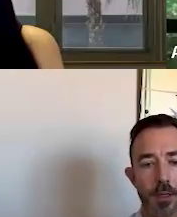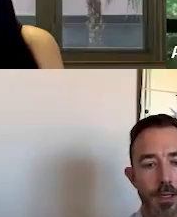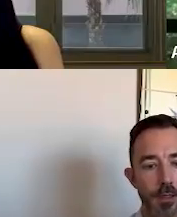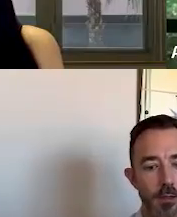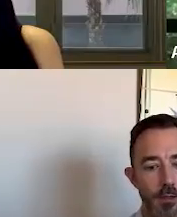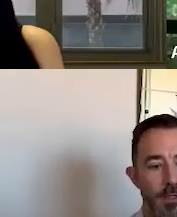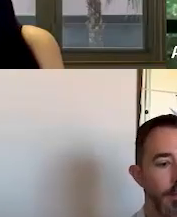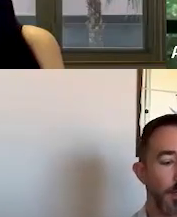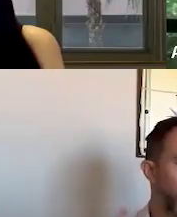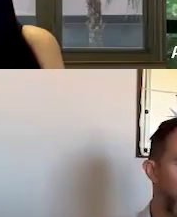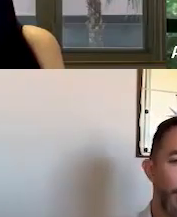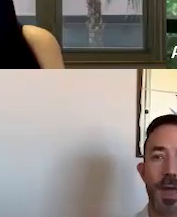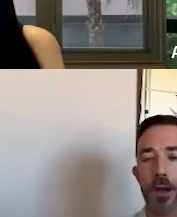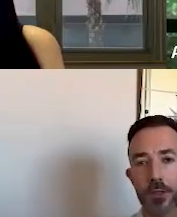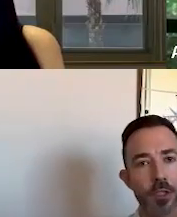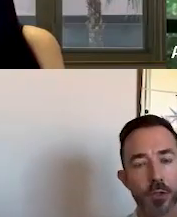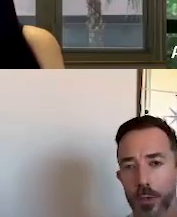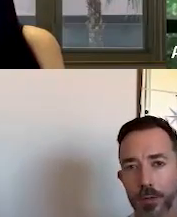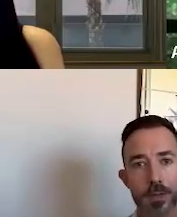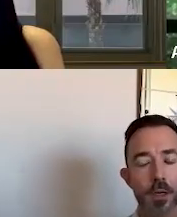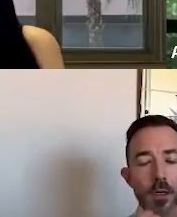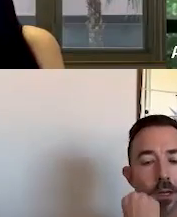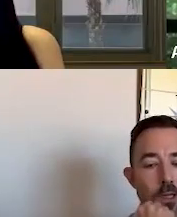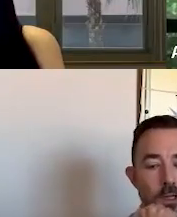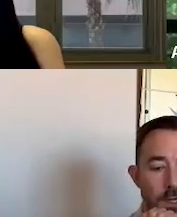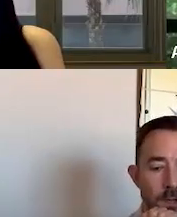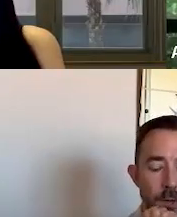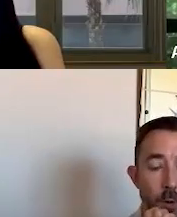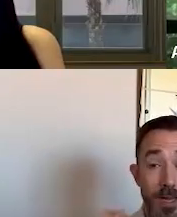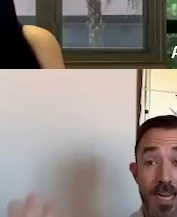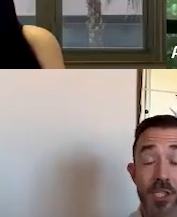developed and like the housing queue that we have here,